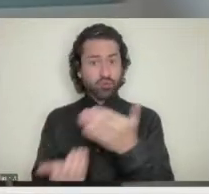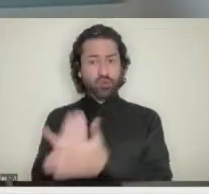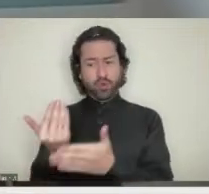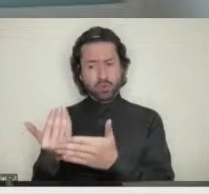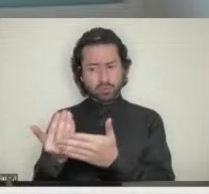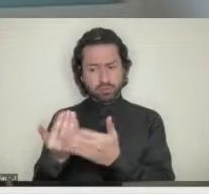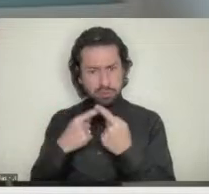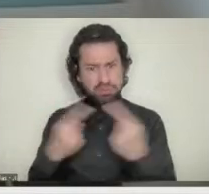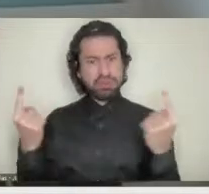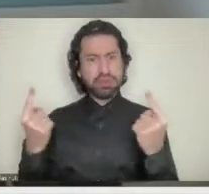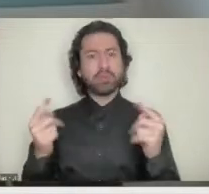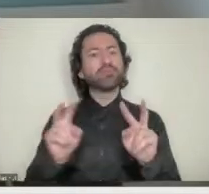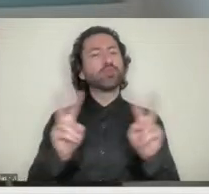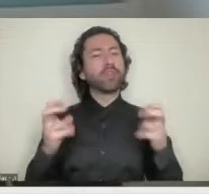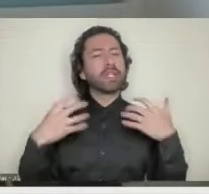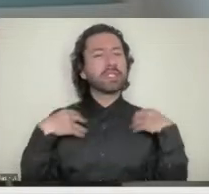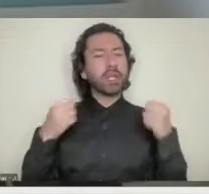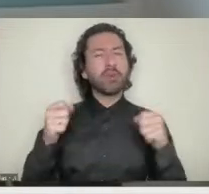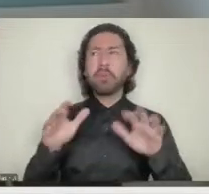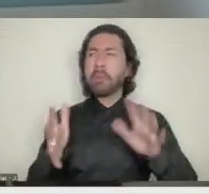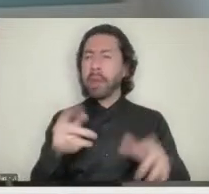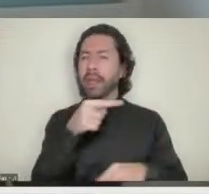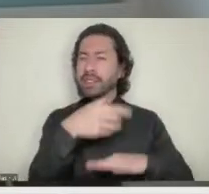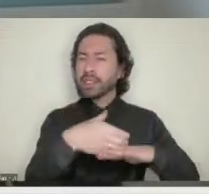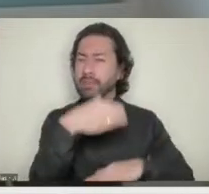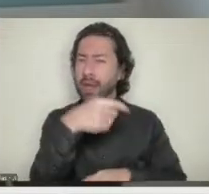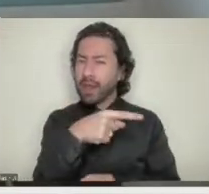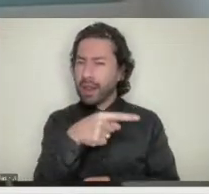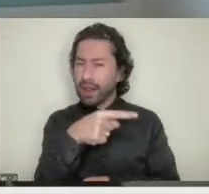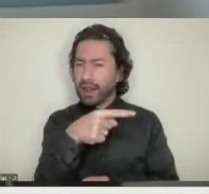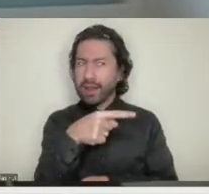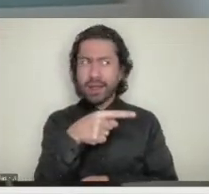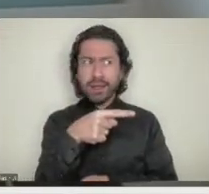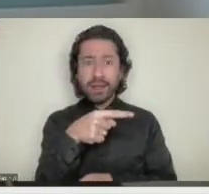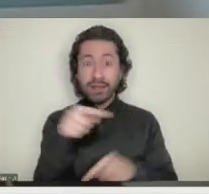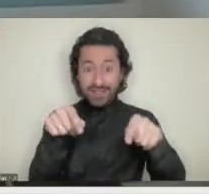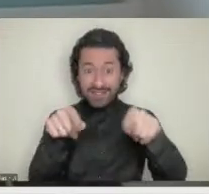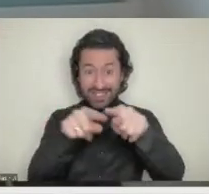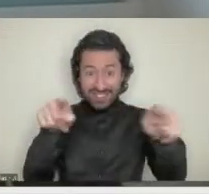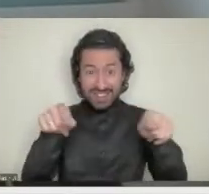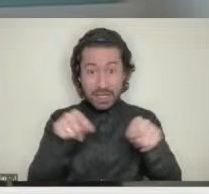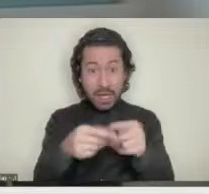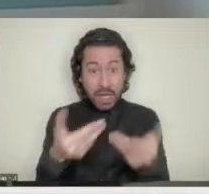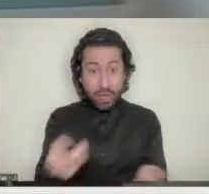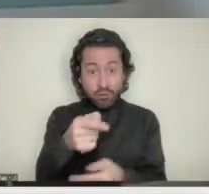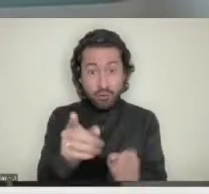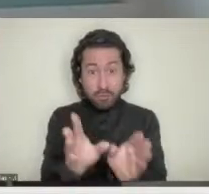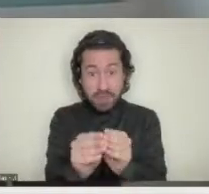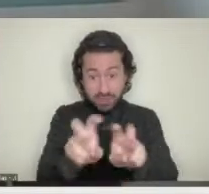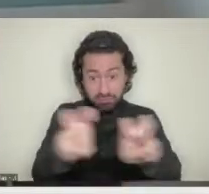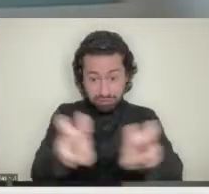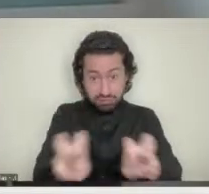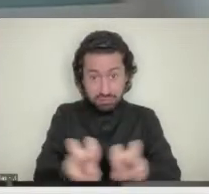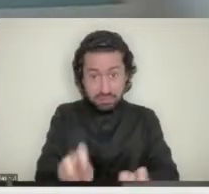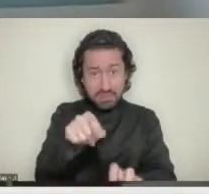which you're now sitting, in March 2005.